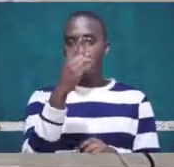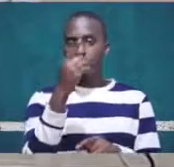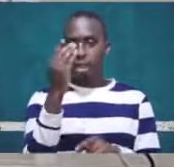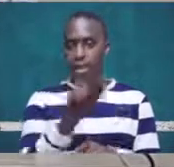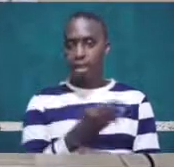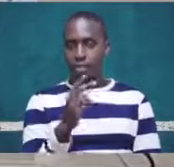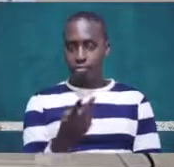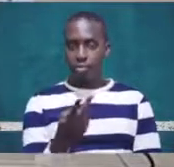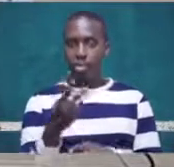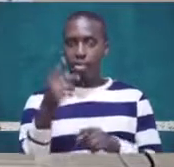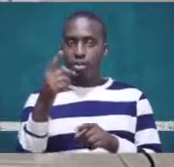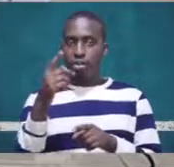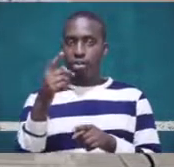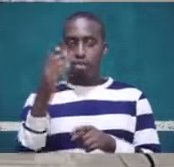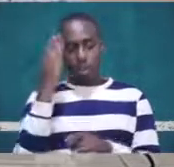times,